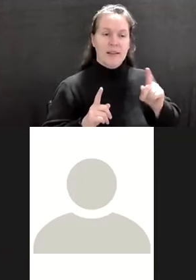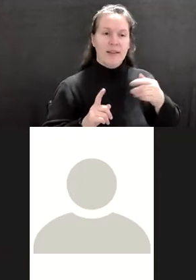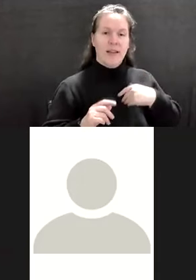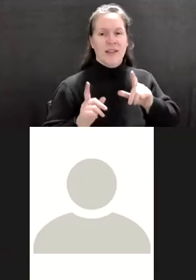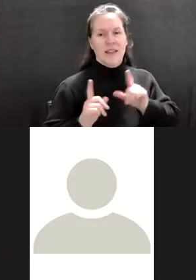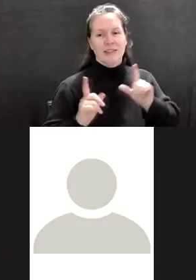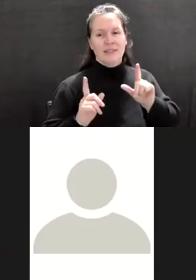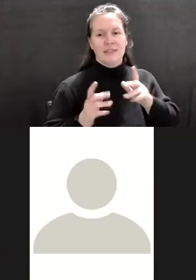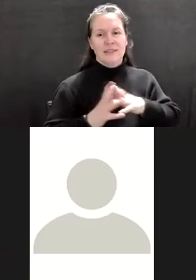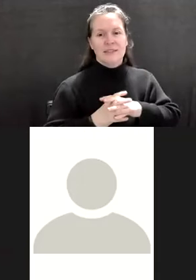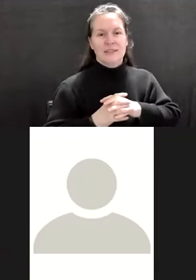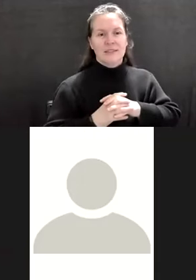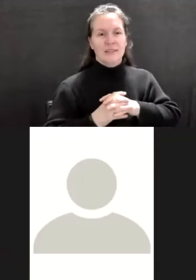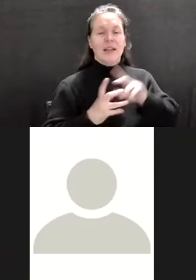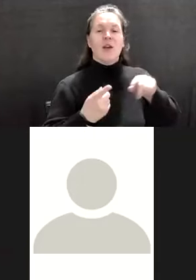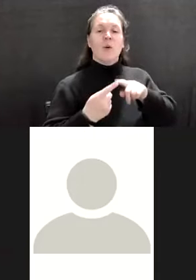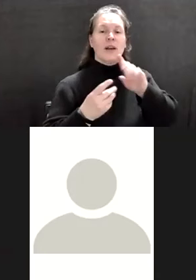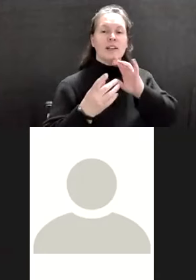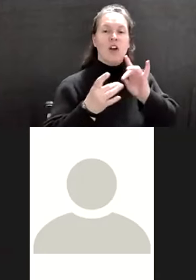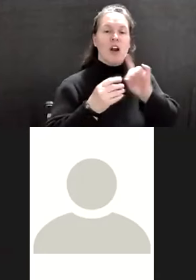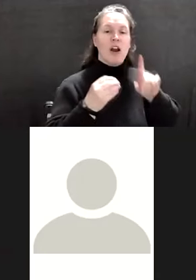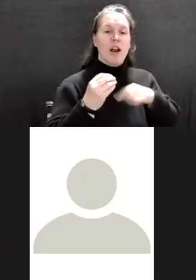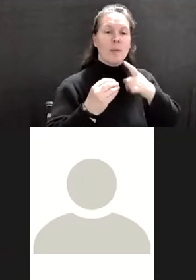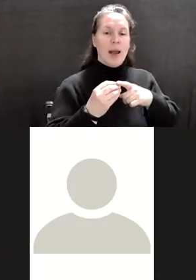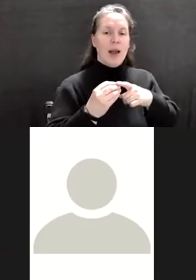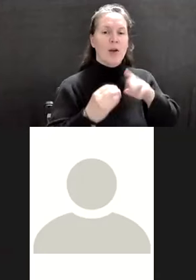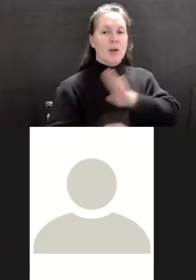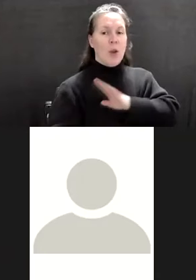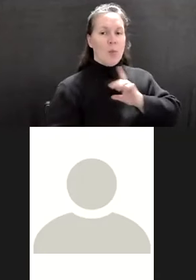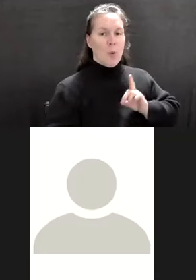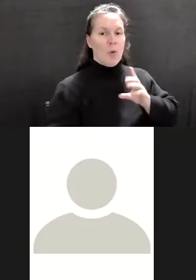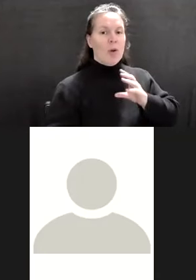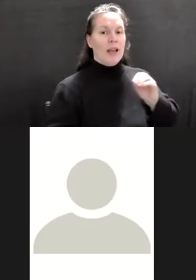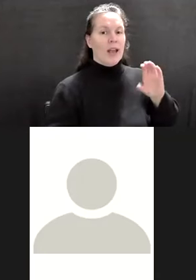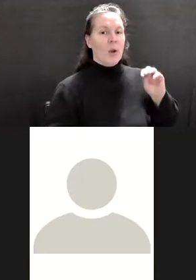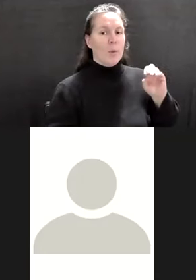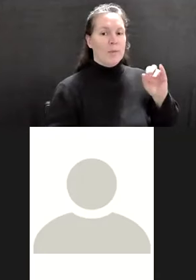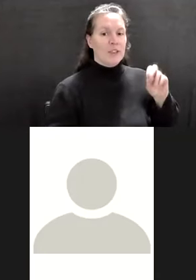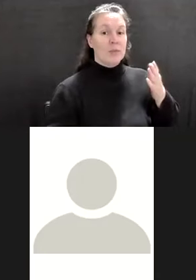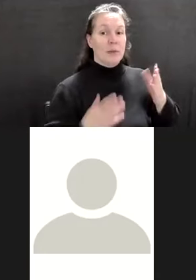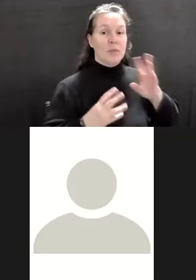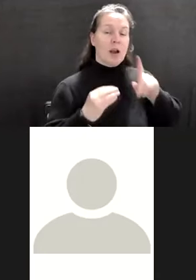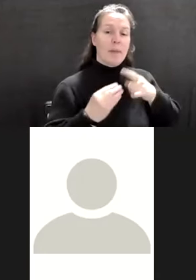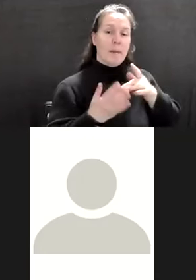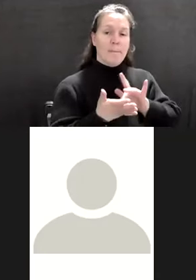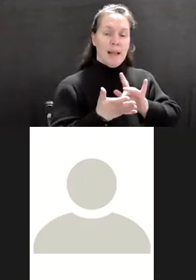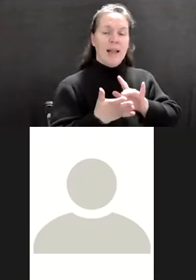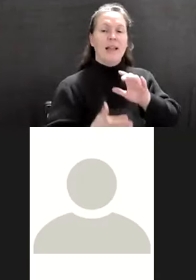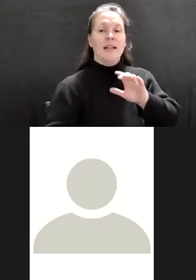And so when we talk about boards and commissions, we might talk about the medical commission, the nursing